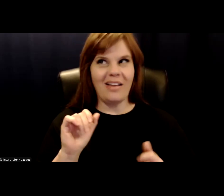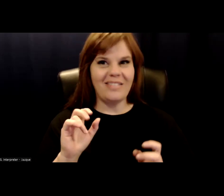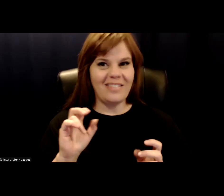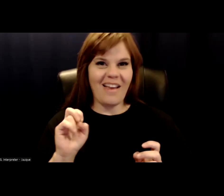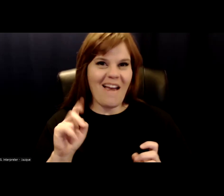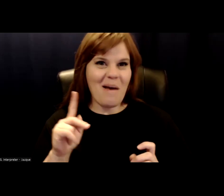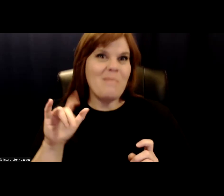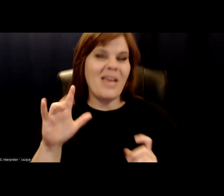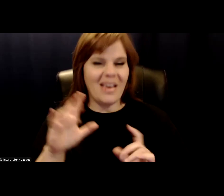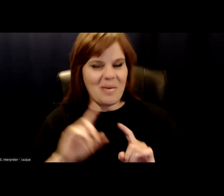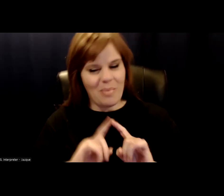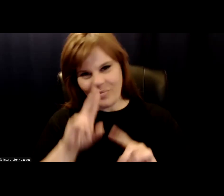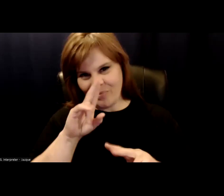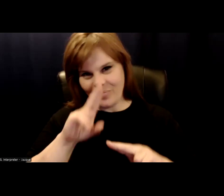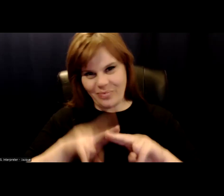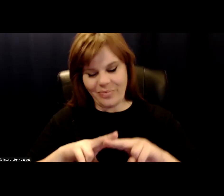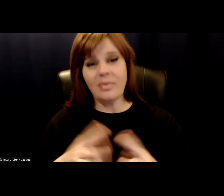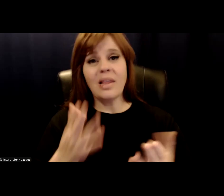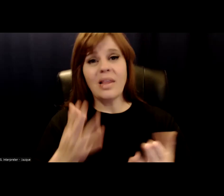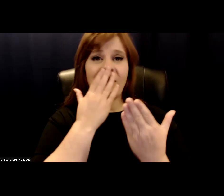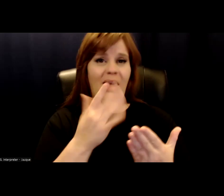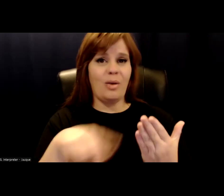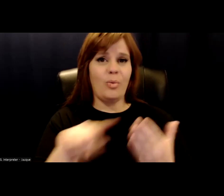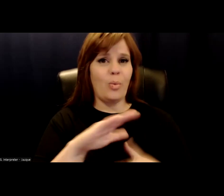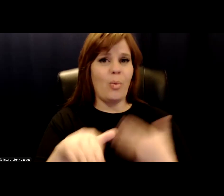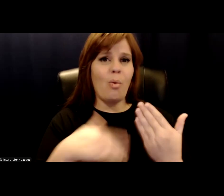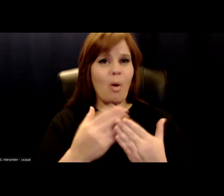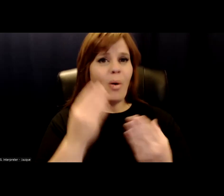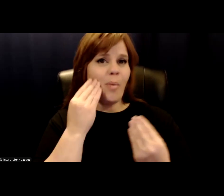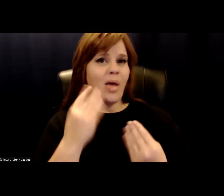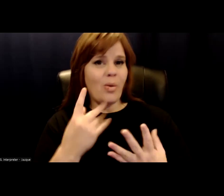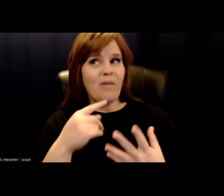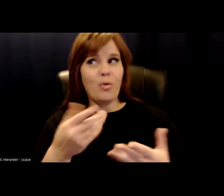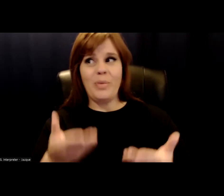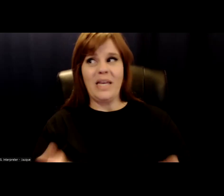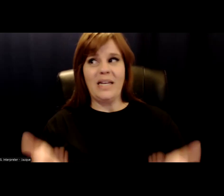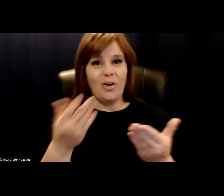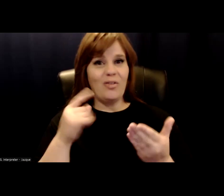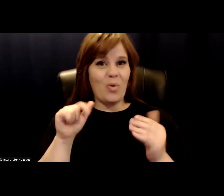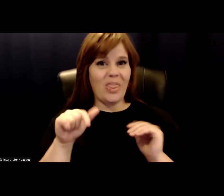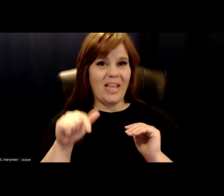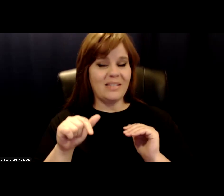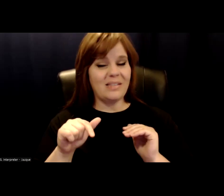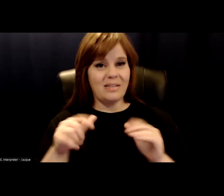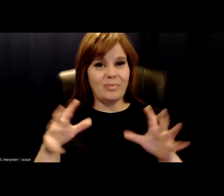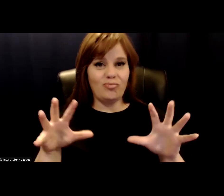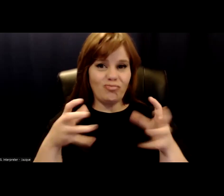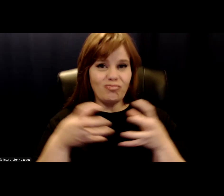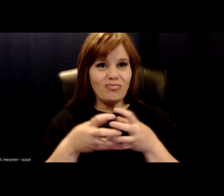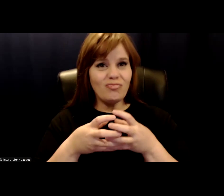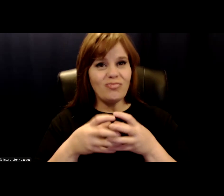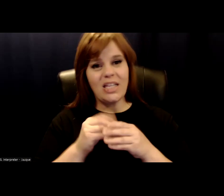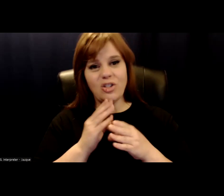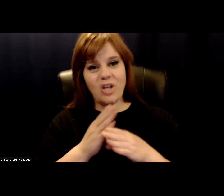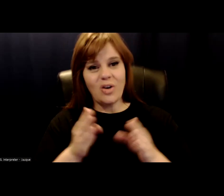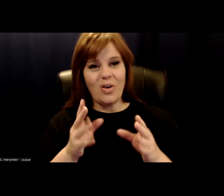fun. Thank you all, by the way, for being here for this convening in general and for being in the room here